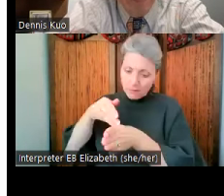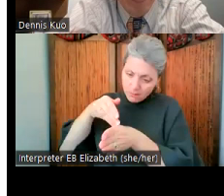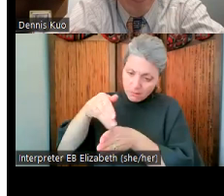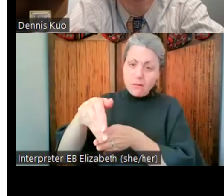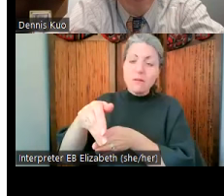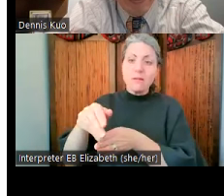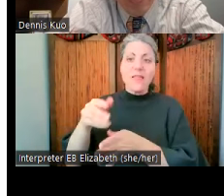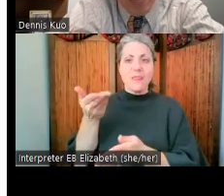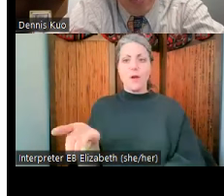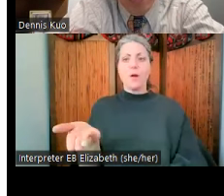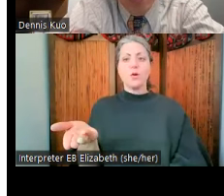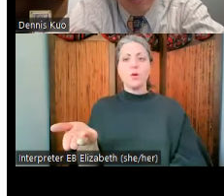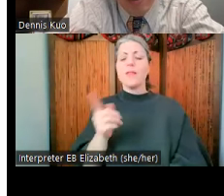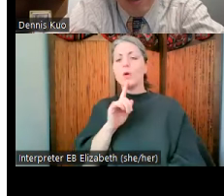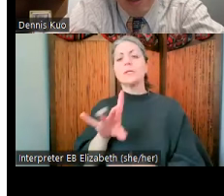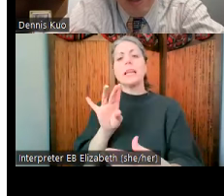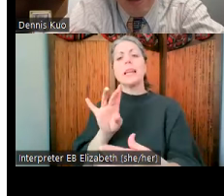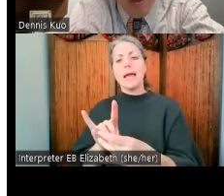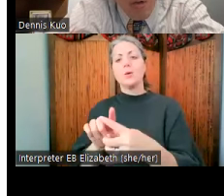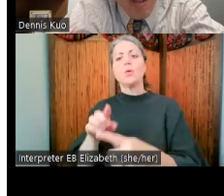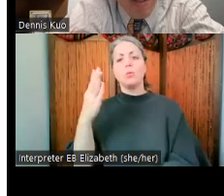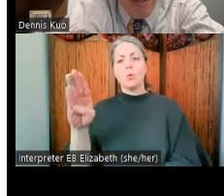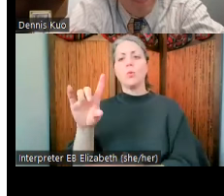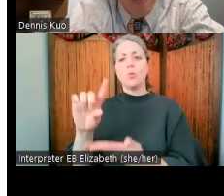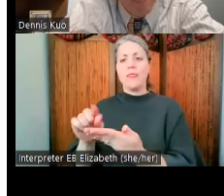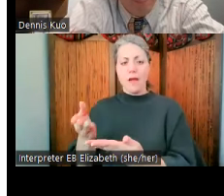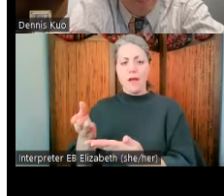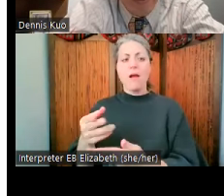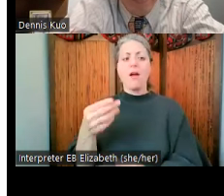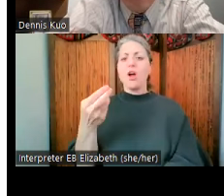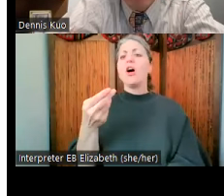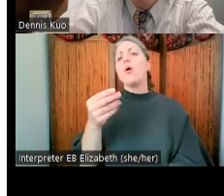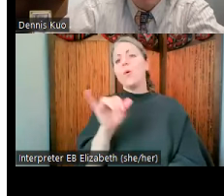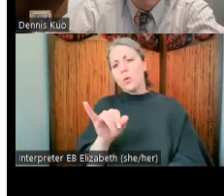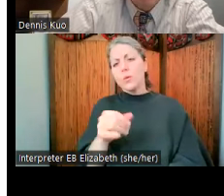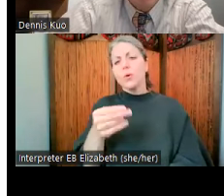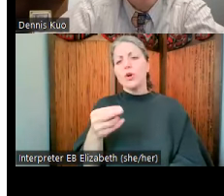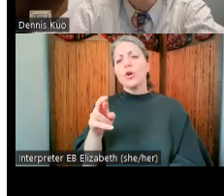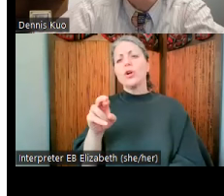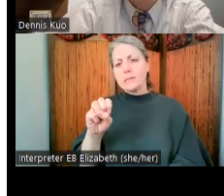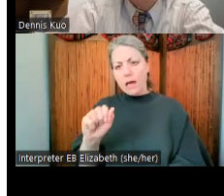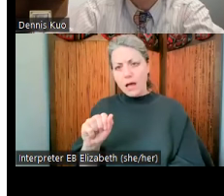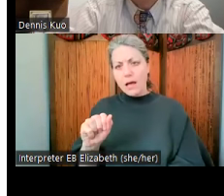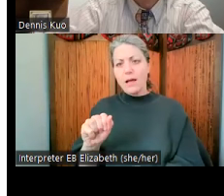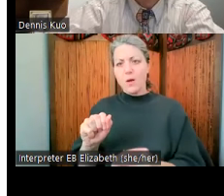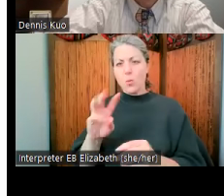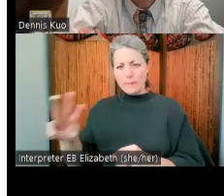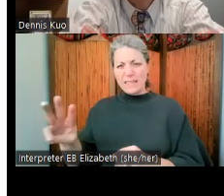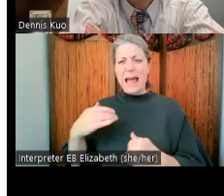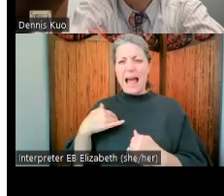found. There is a link to the HRSA site for the blueprint at the end of the slides.